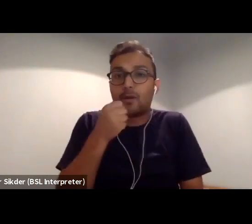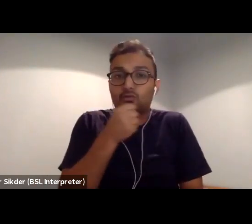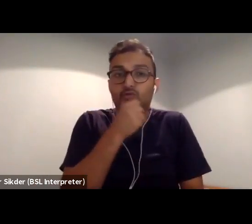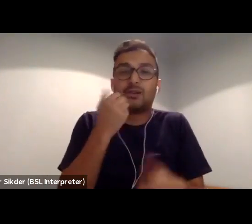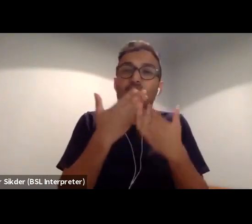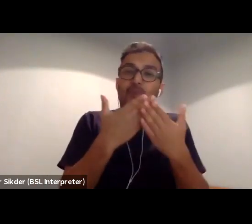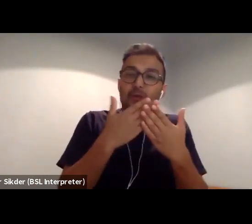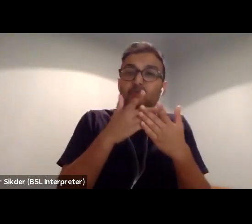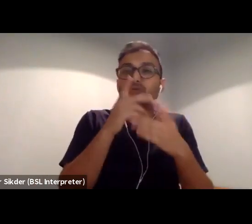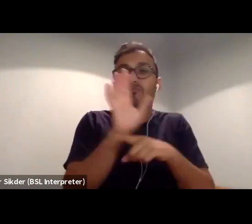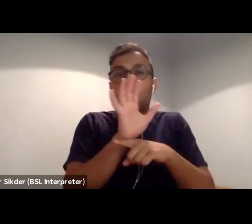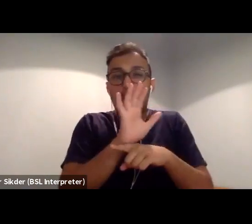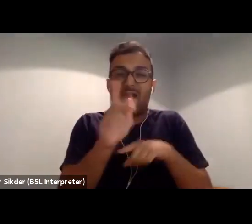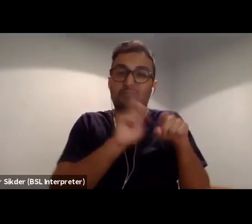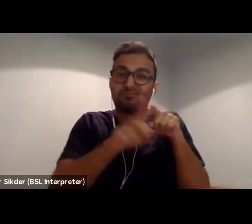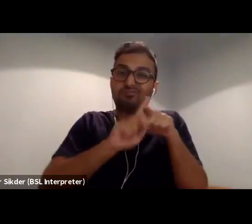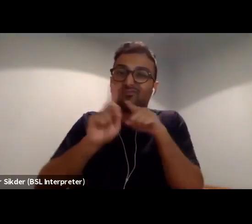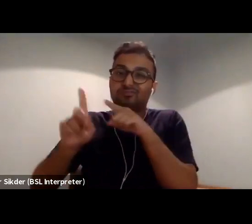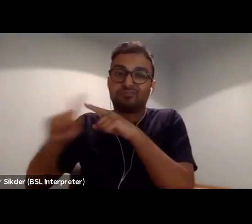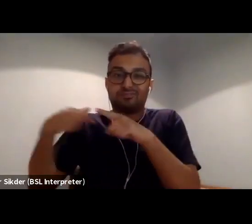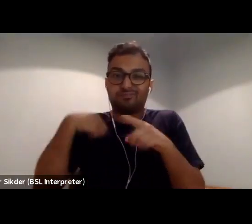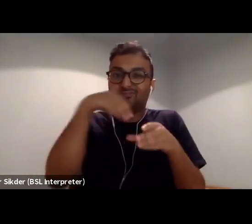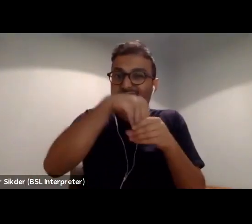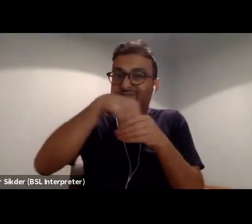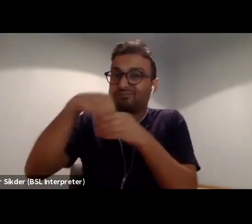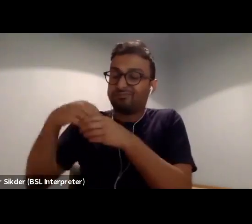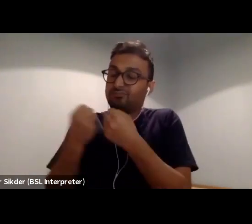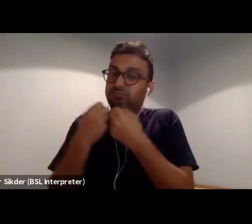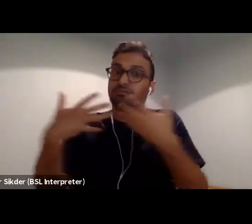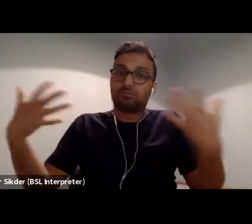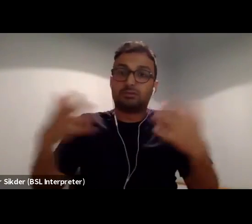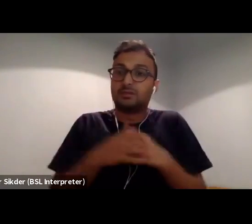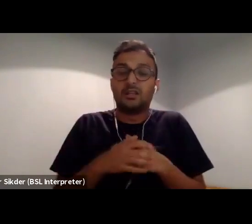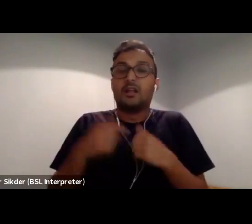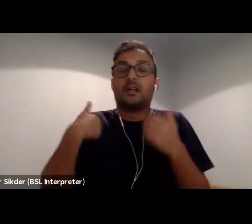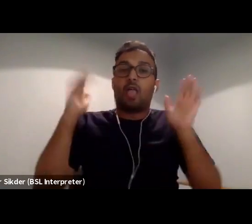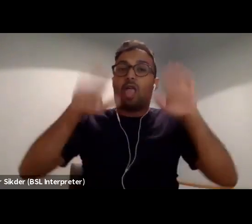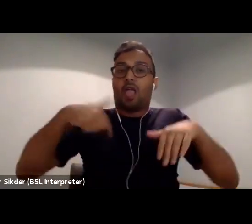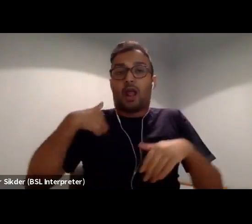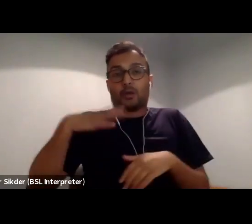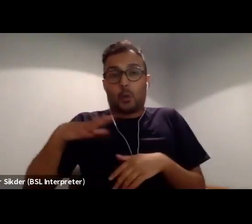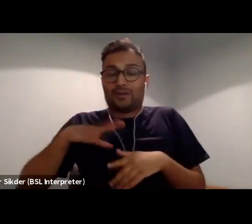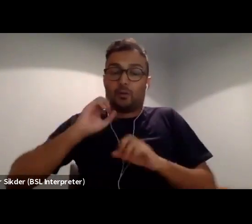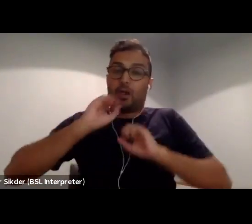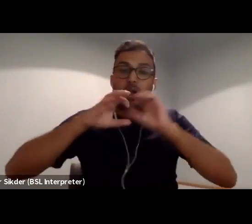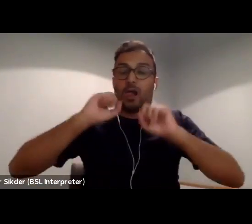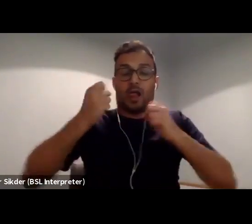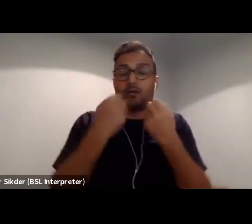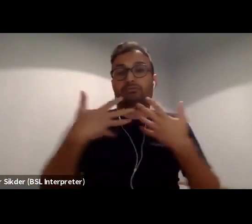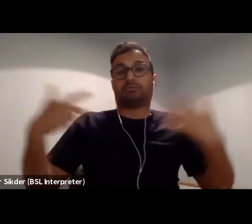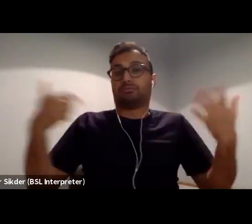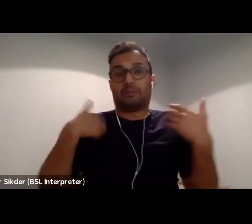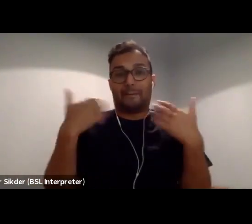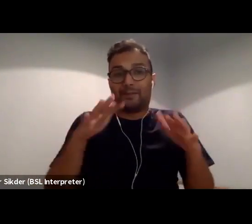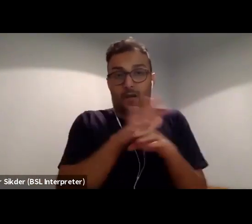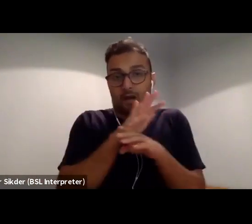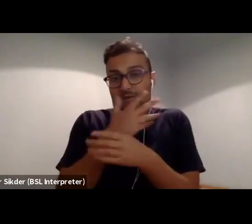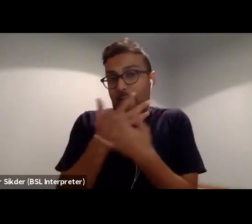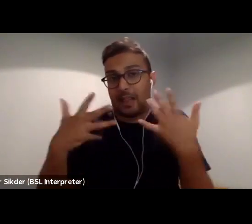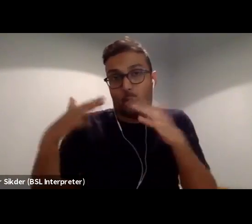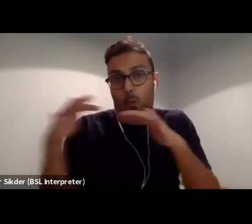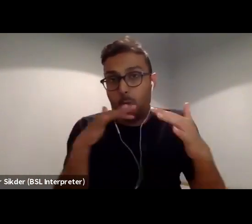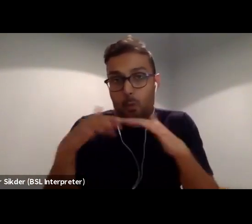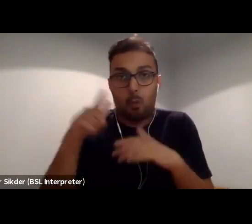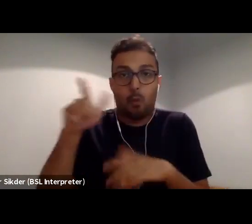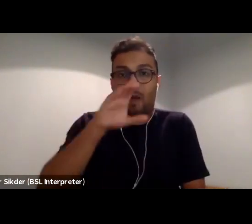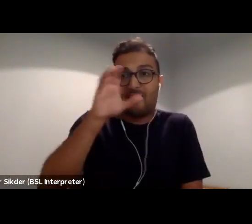programming. I've covered, I won't go into all my details, but I've covered many wars in Africa, you know, the Gulf